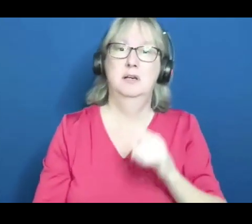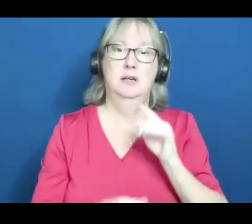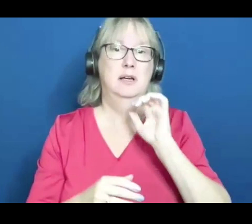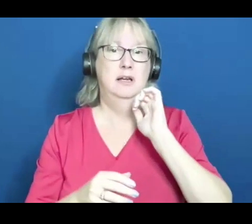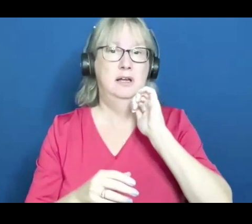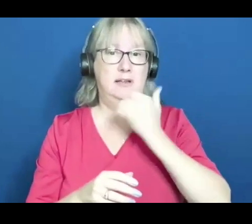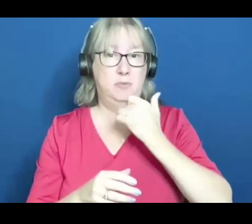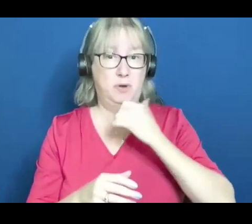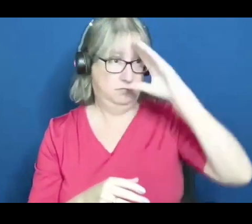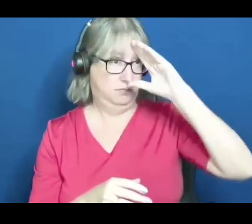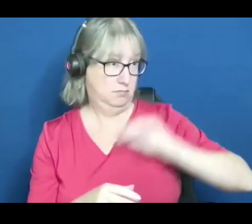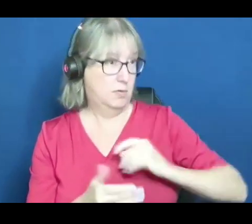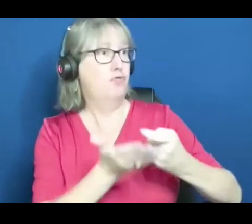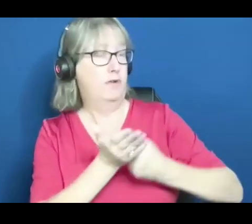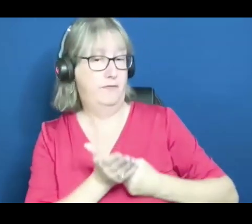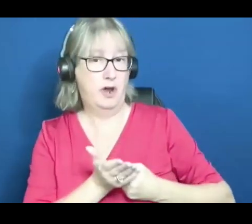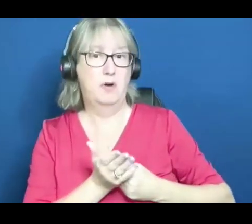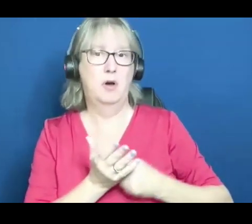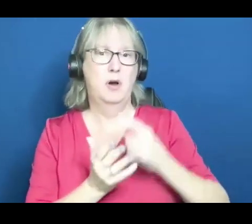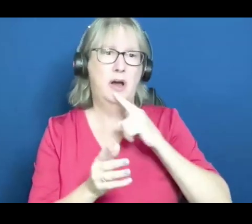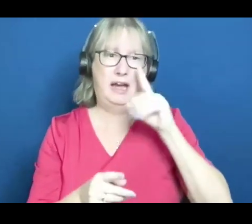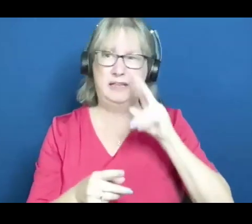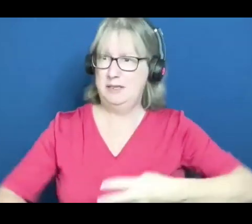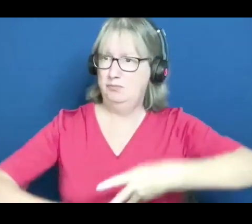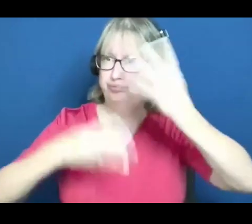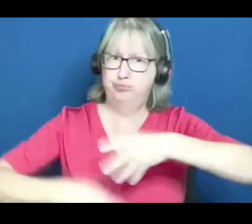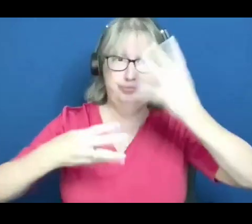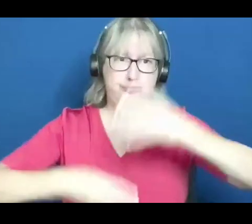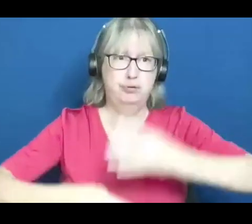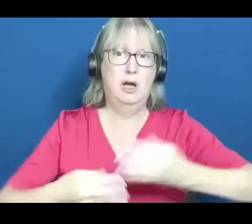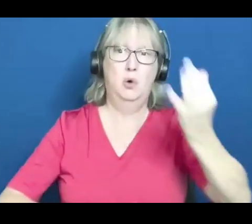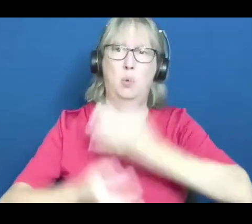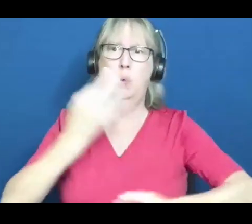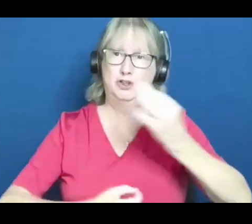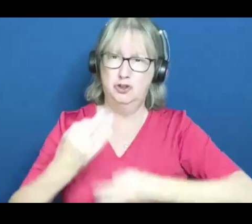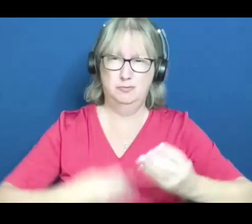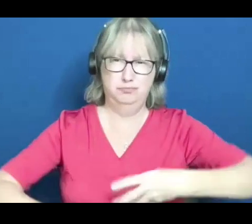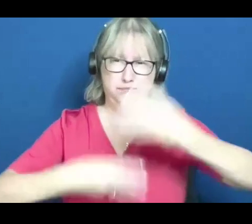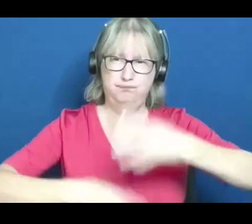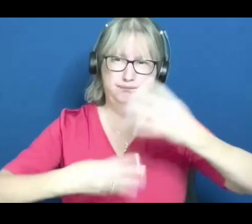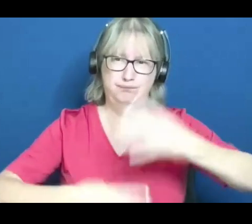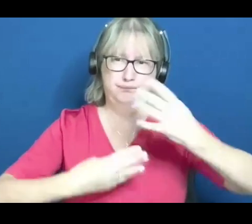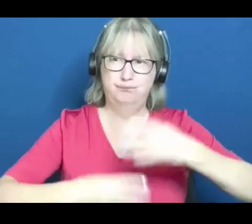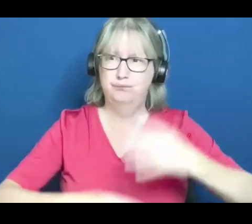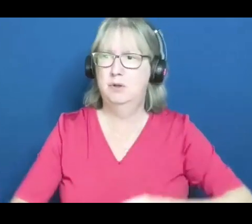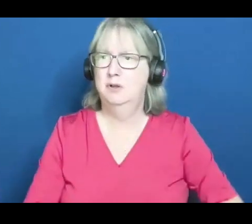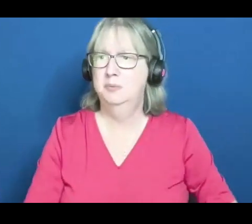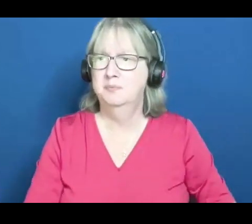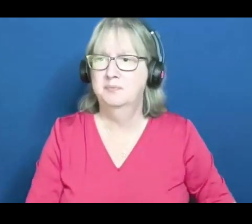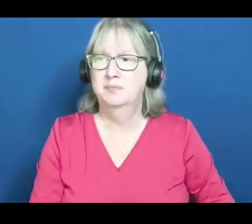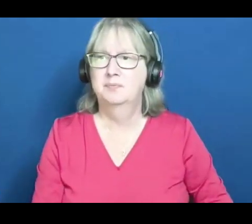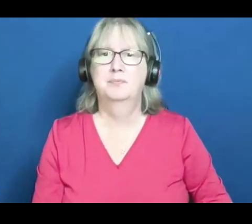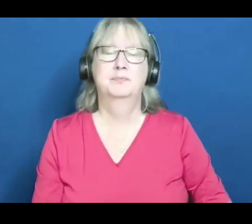you the different support. There are many questions coming prior to this, and I'm sure I've seen quite a few coming in as we've had the Q&A coming